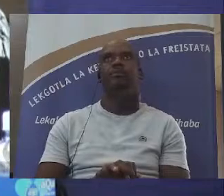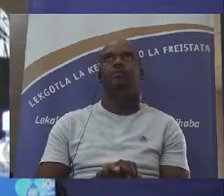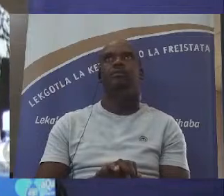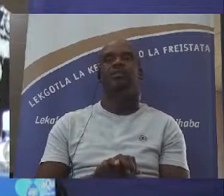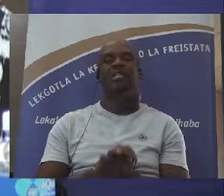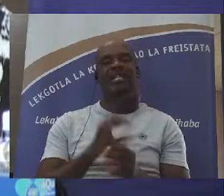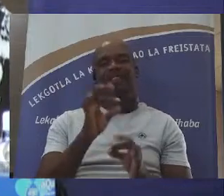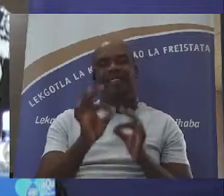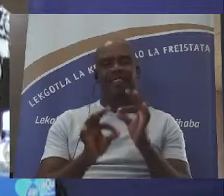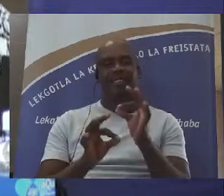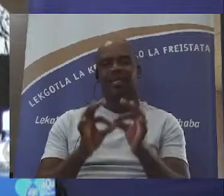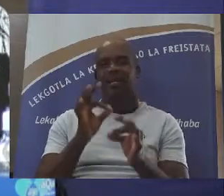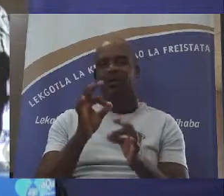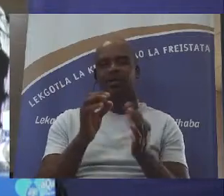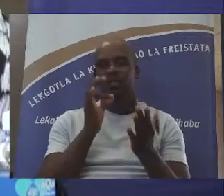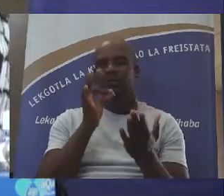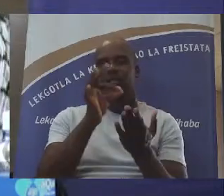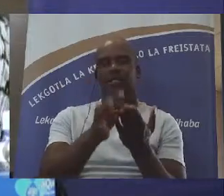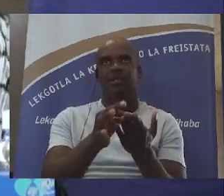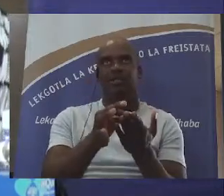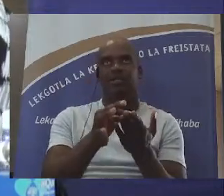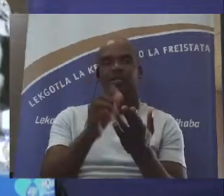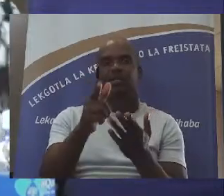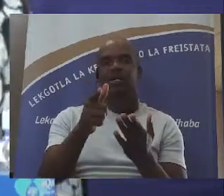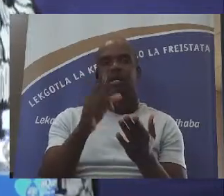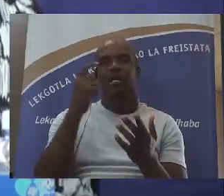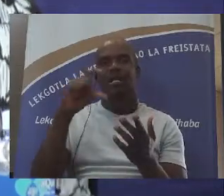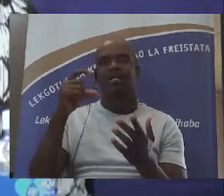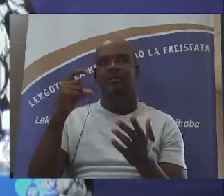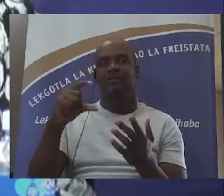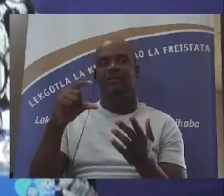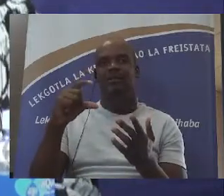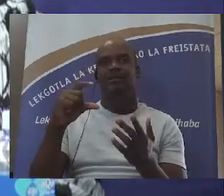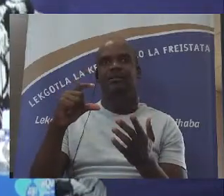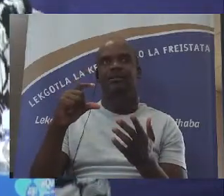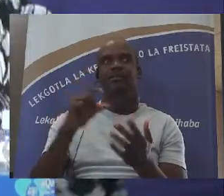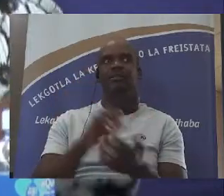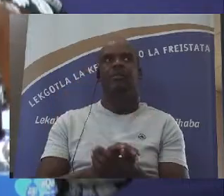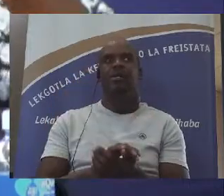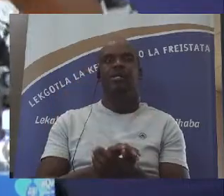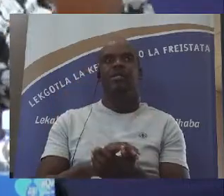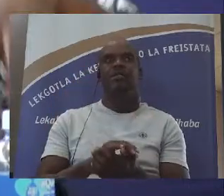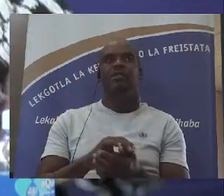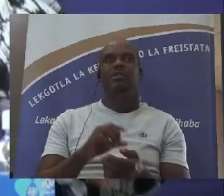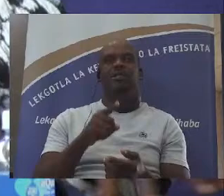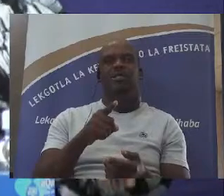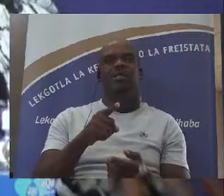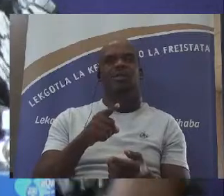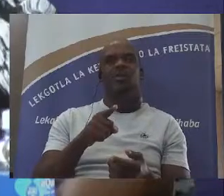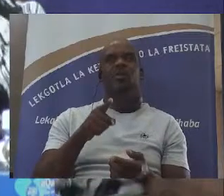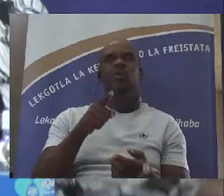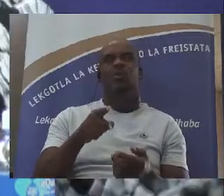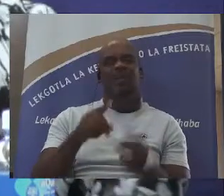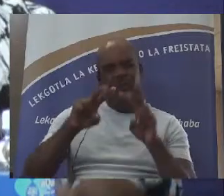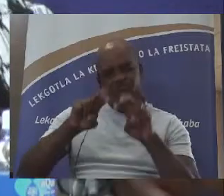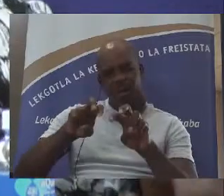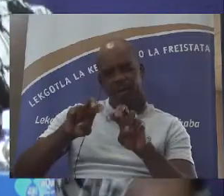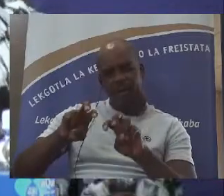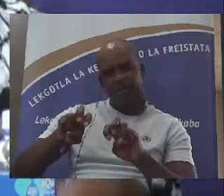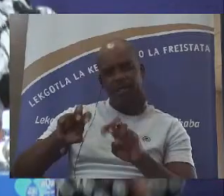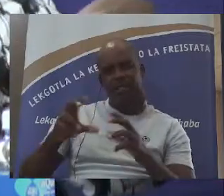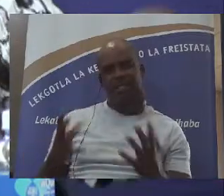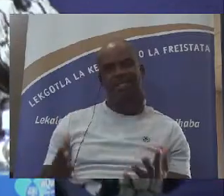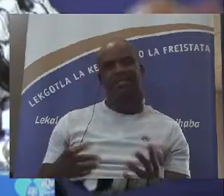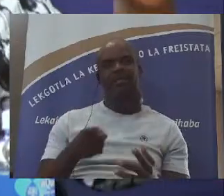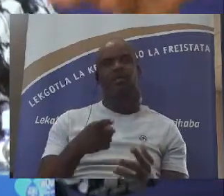he tlhalosa gore application for reconnaissance permit. Reconnaissance ke lisa usa batla like research